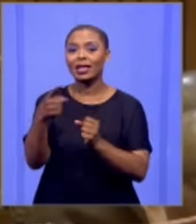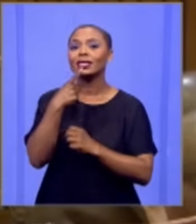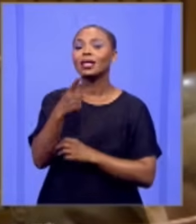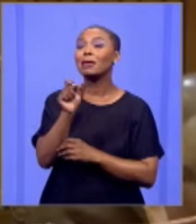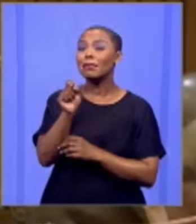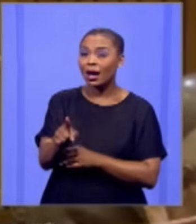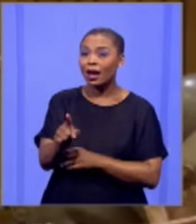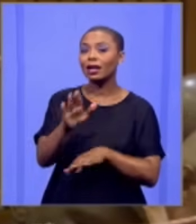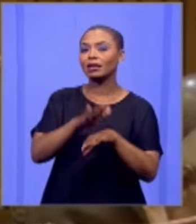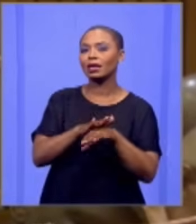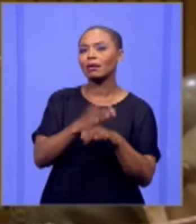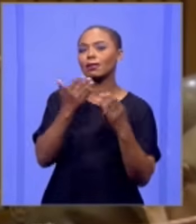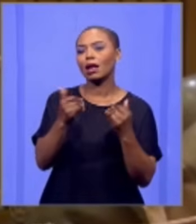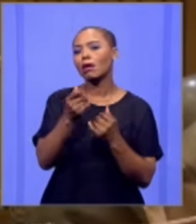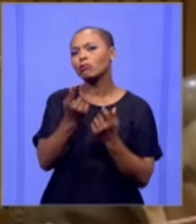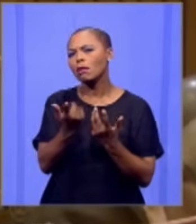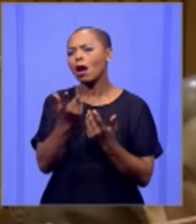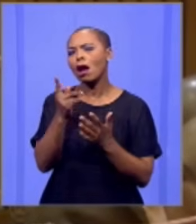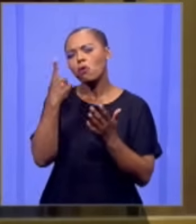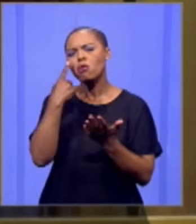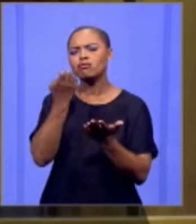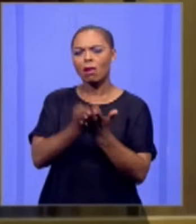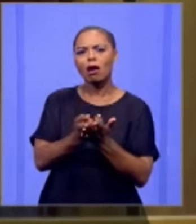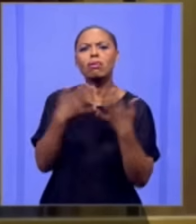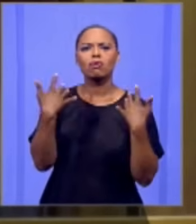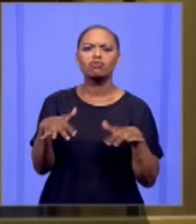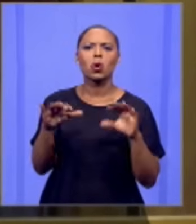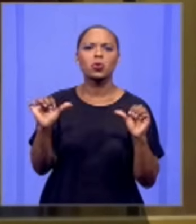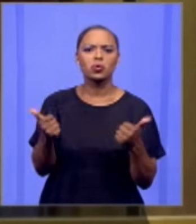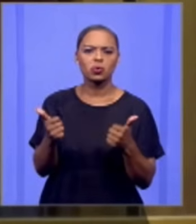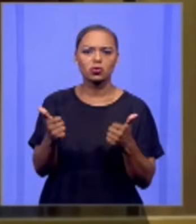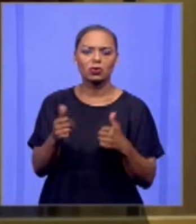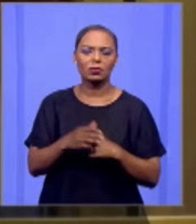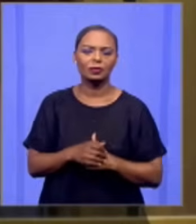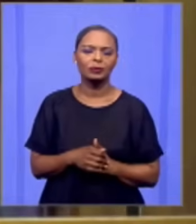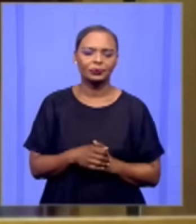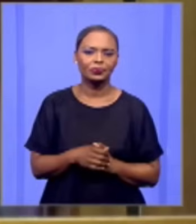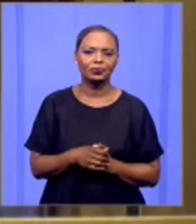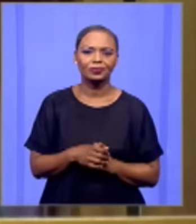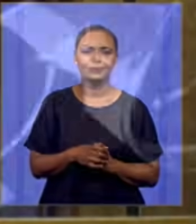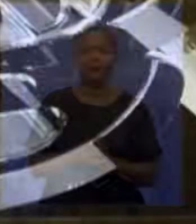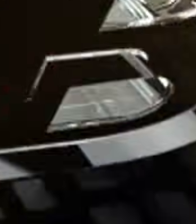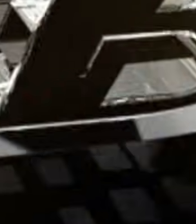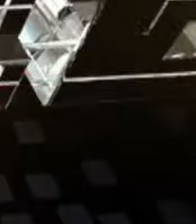nako yeo ba be ba na le bohlatsi bjo botilego kgahlanong le molatofatšwa.